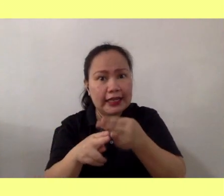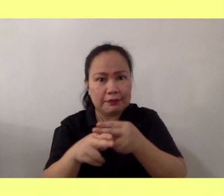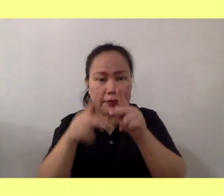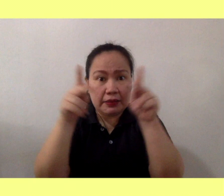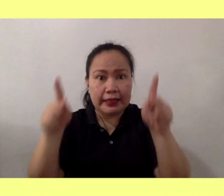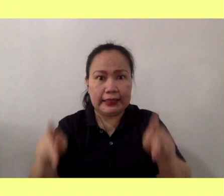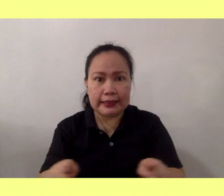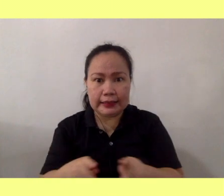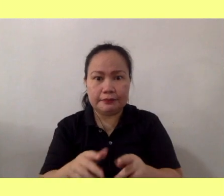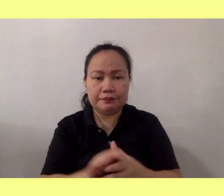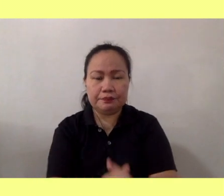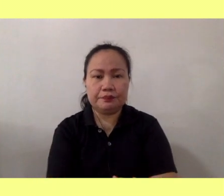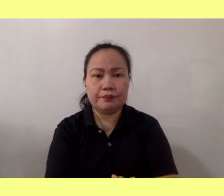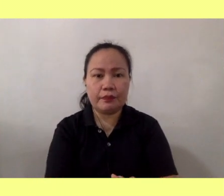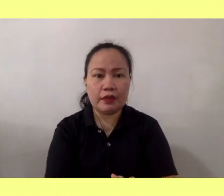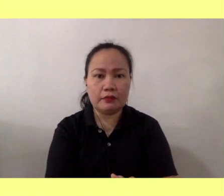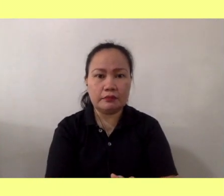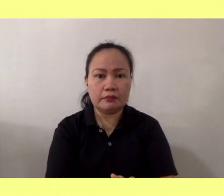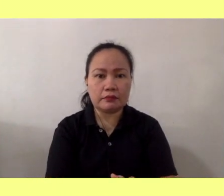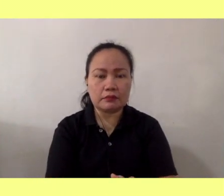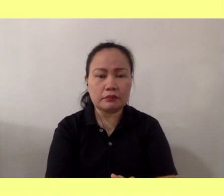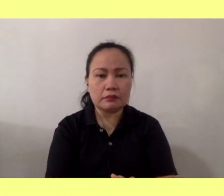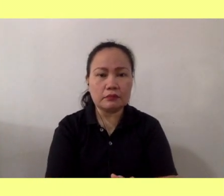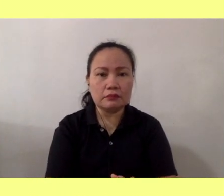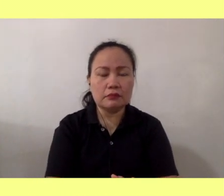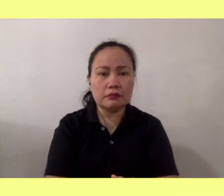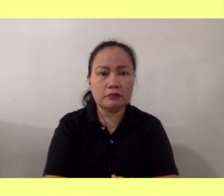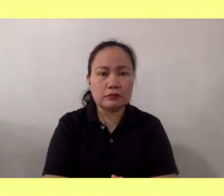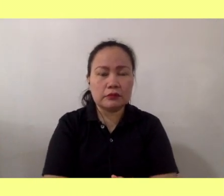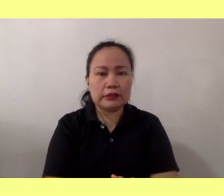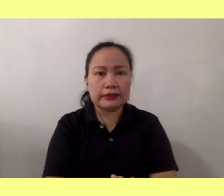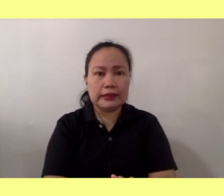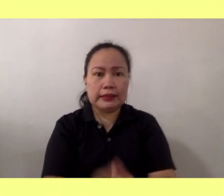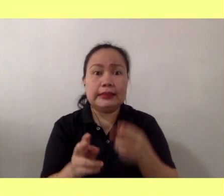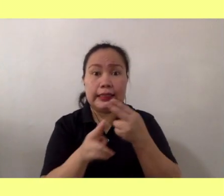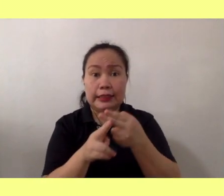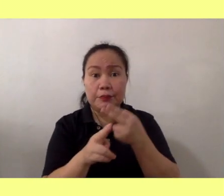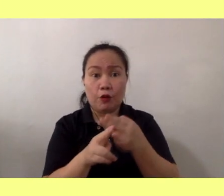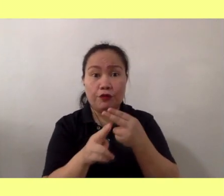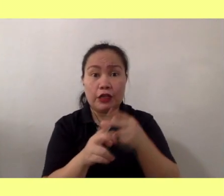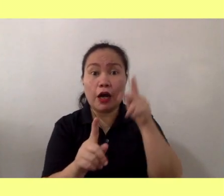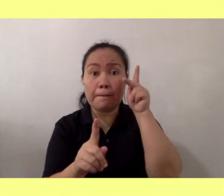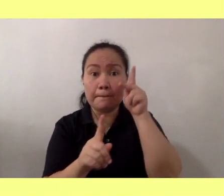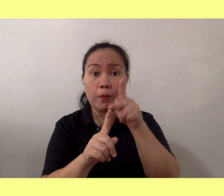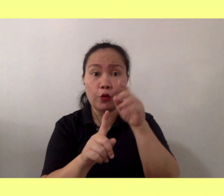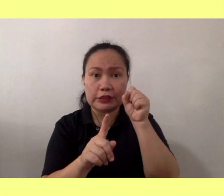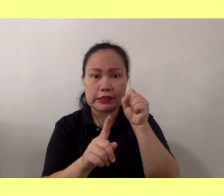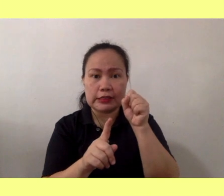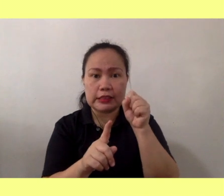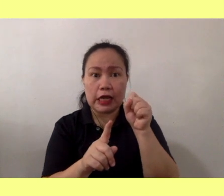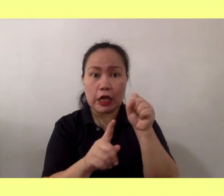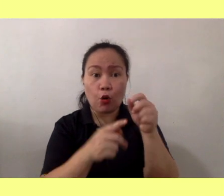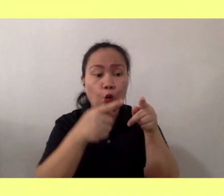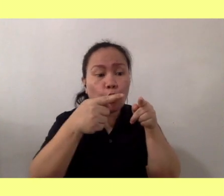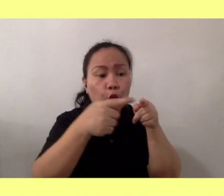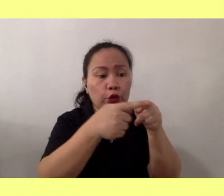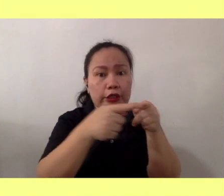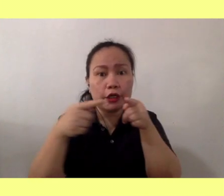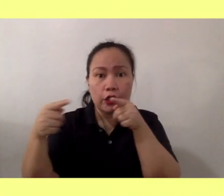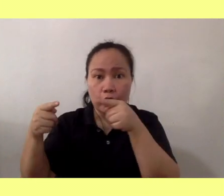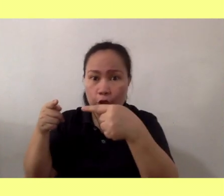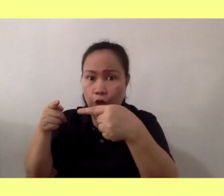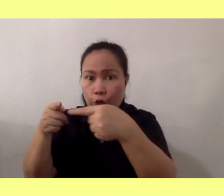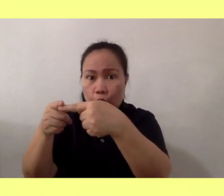these letters are representations or the name of the points. Why? Kasi, di ba this is